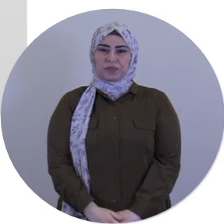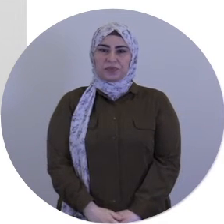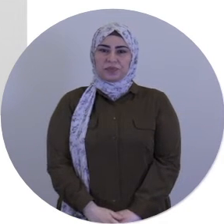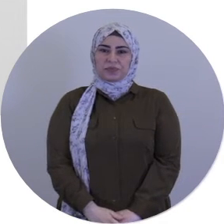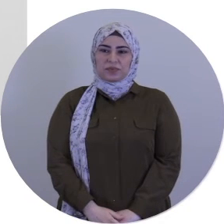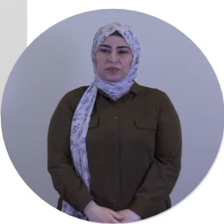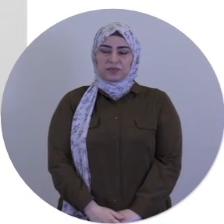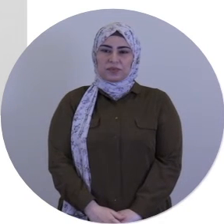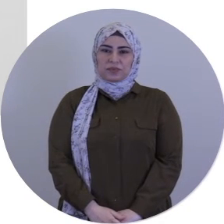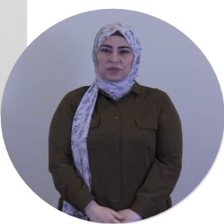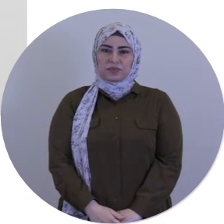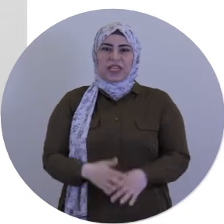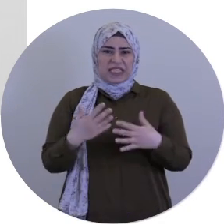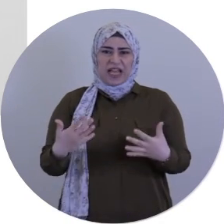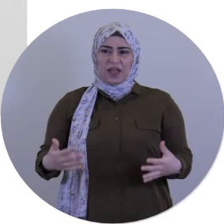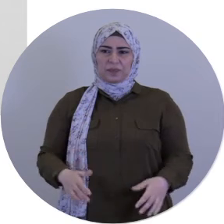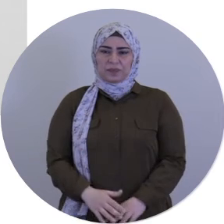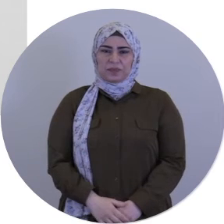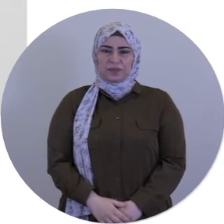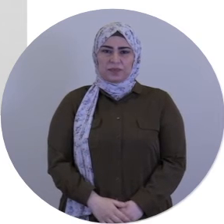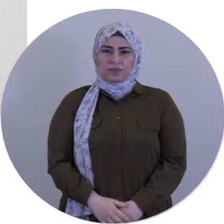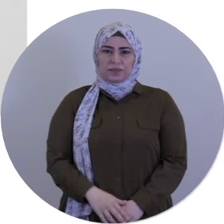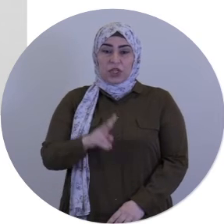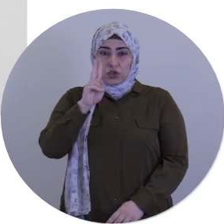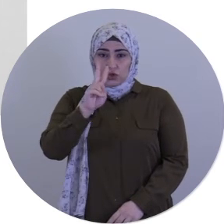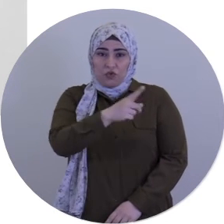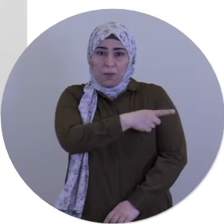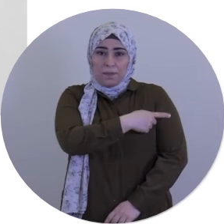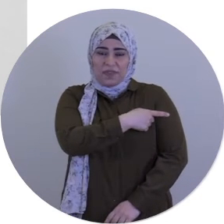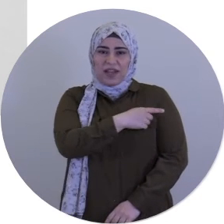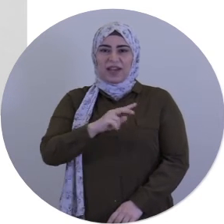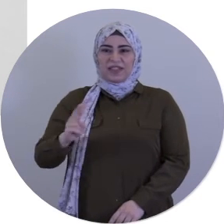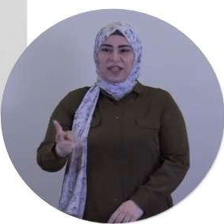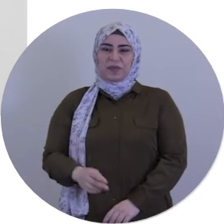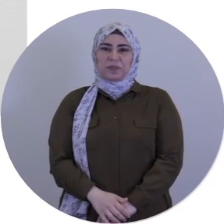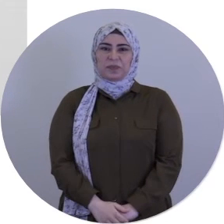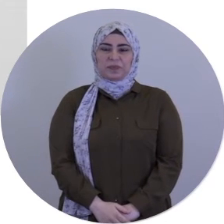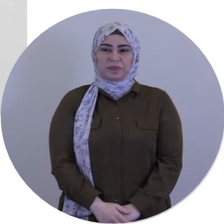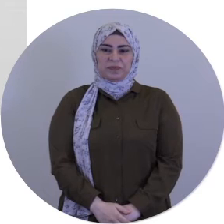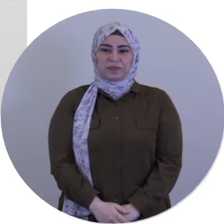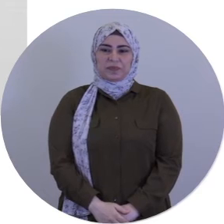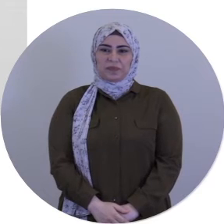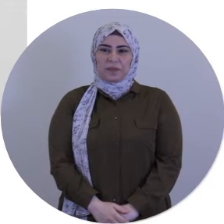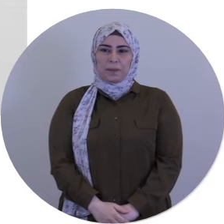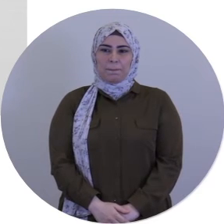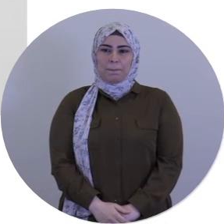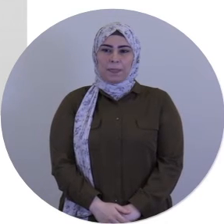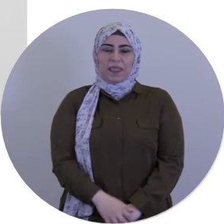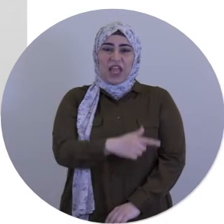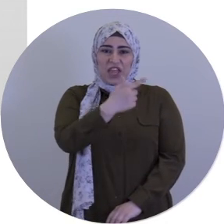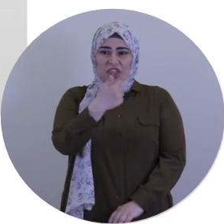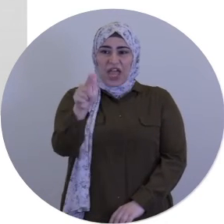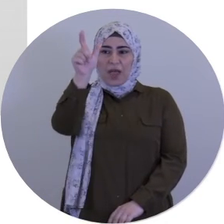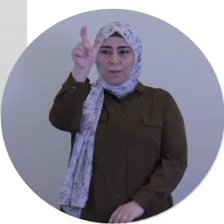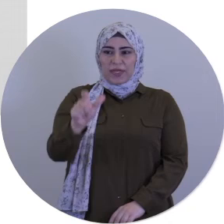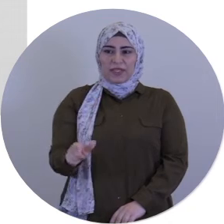painted. Very easy. Let's look at one more example with the tense changing. The painter will be